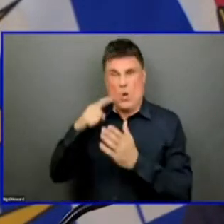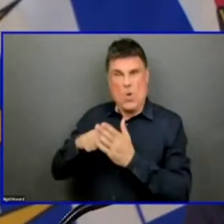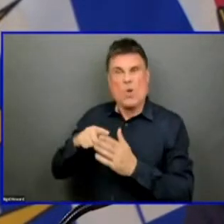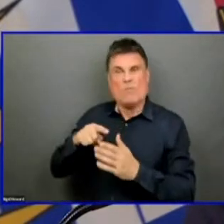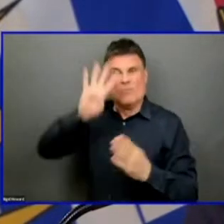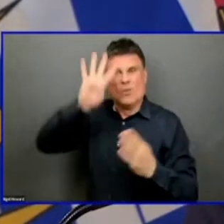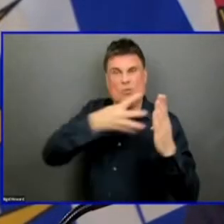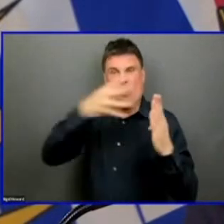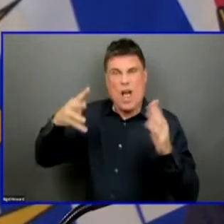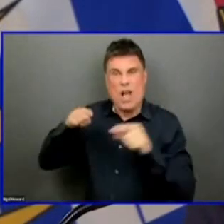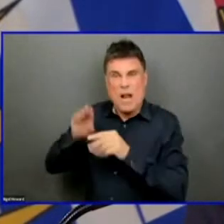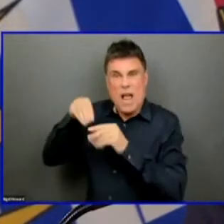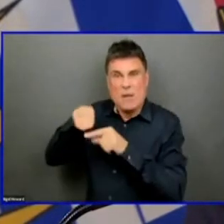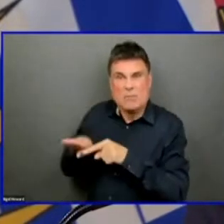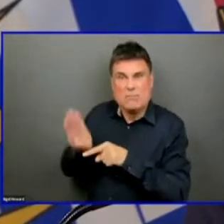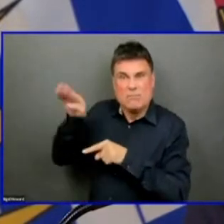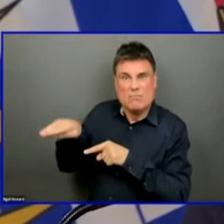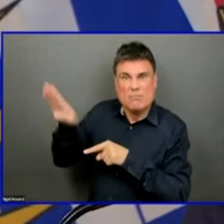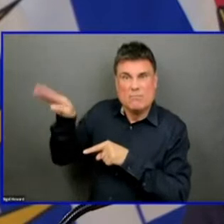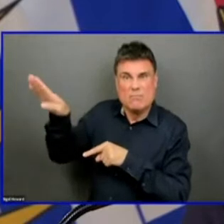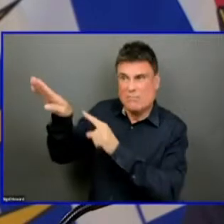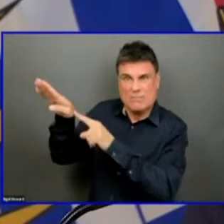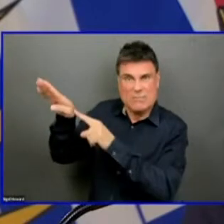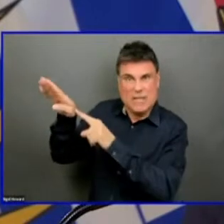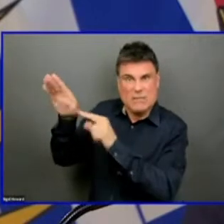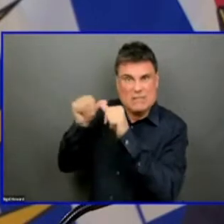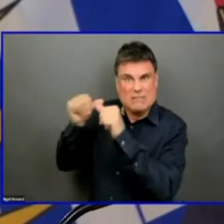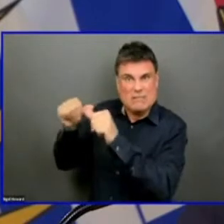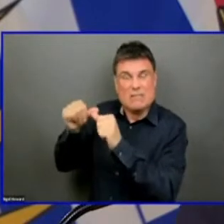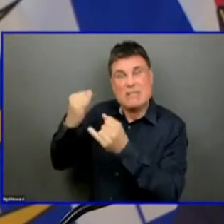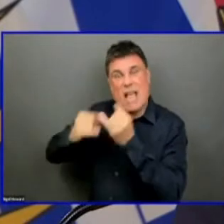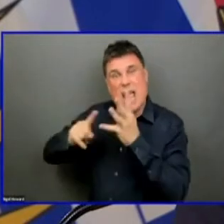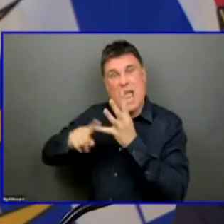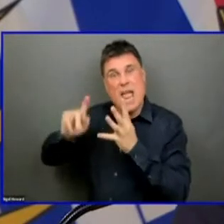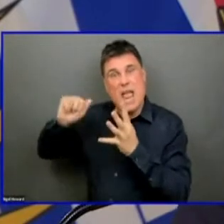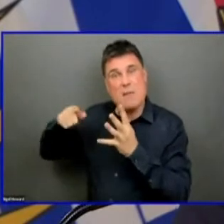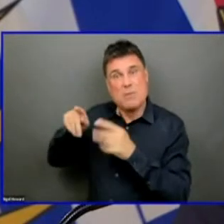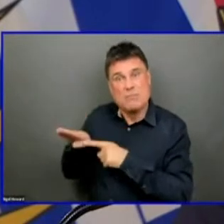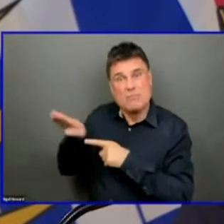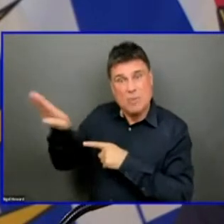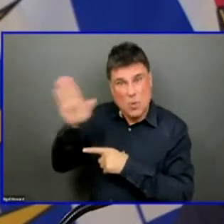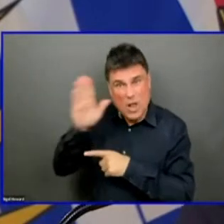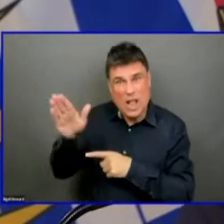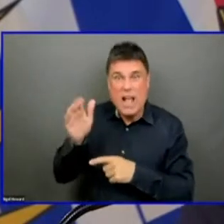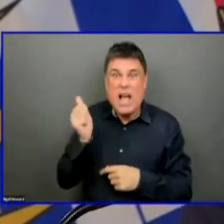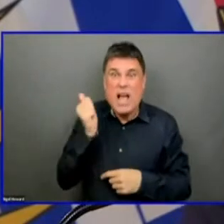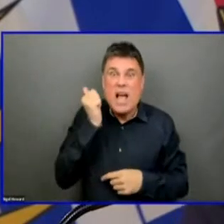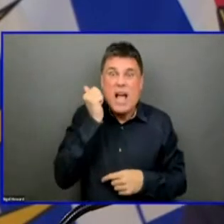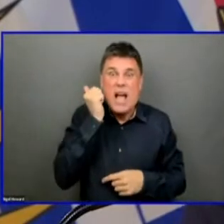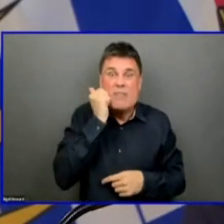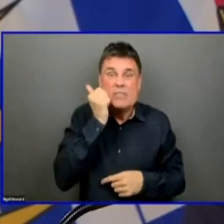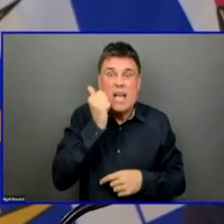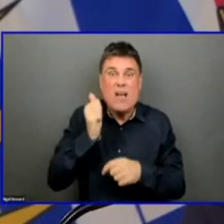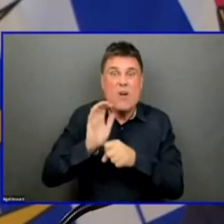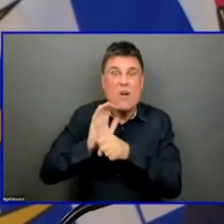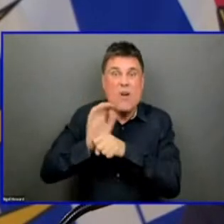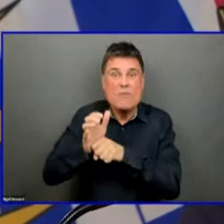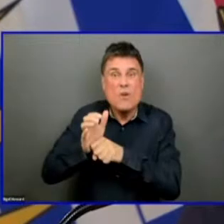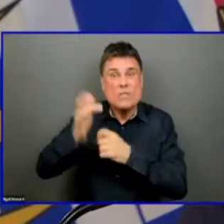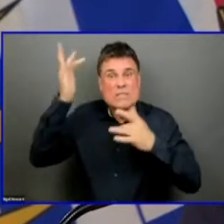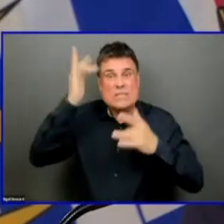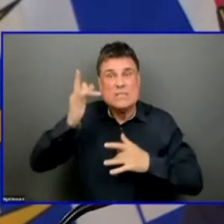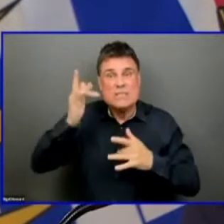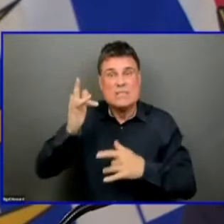day by the end of April. Right now, at 1,200 new cases a day, we are seeing hospitalizations at